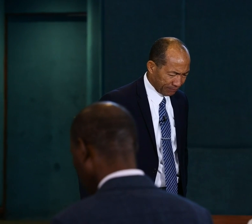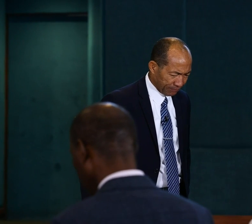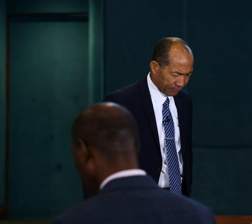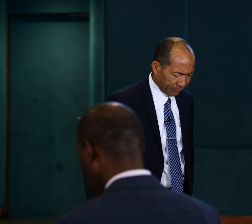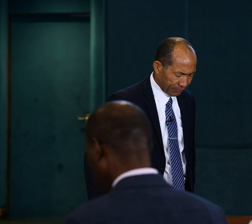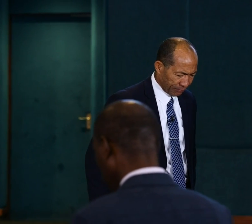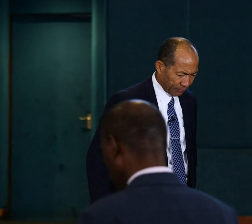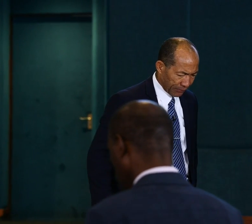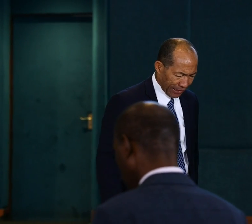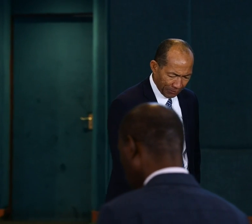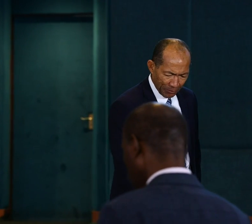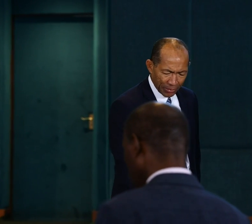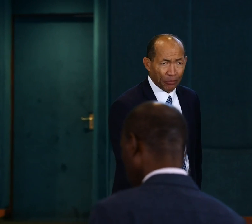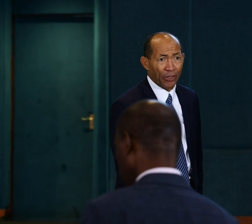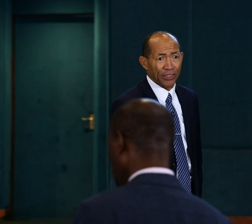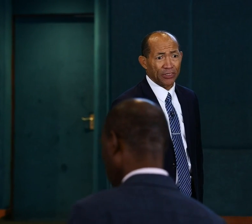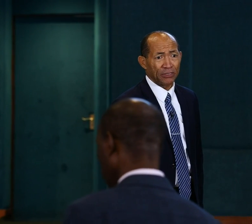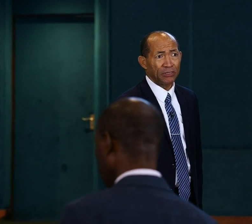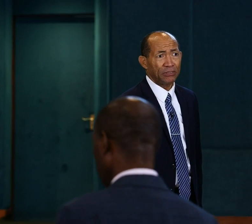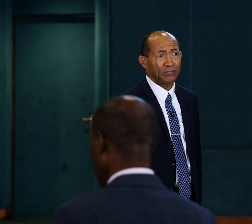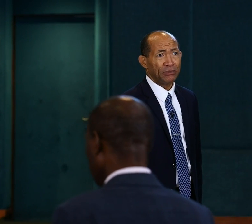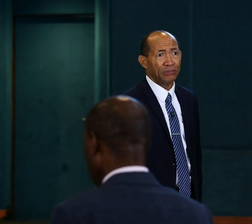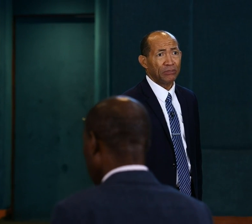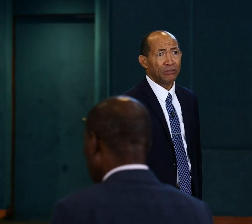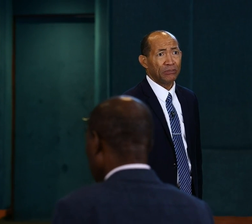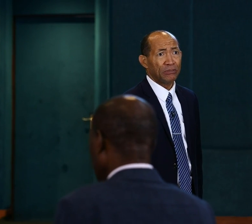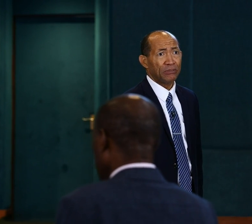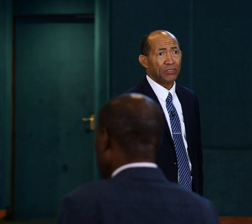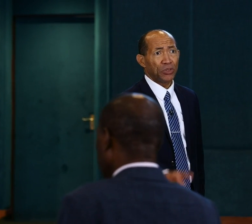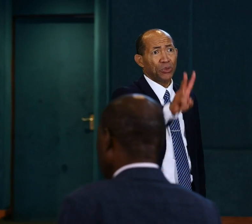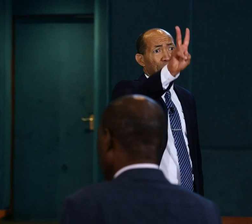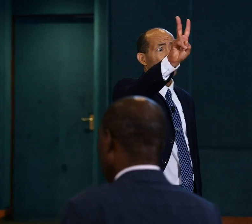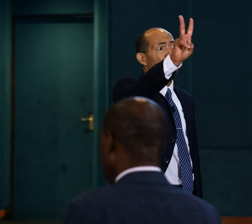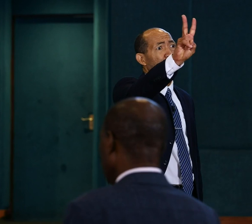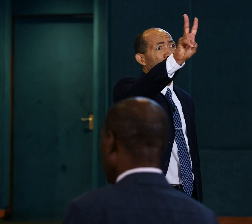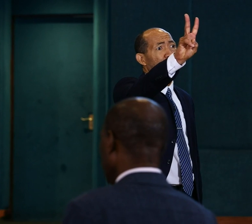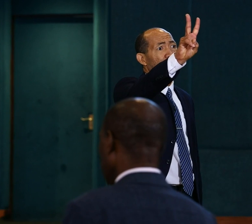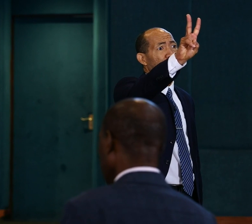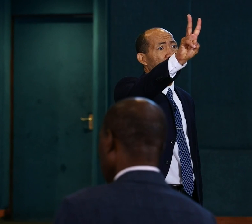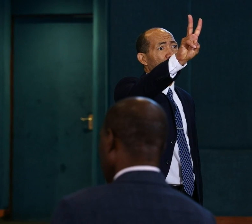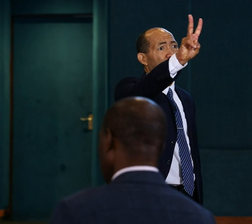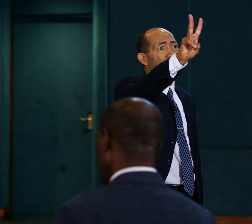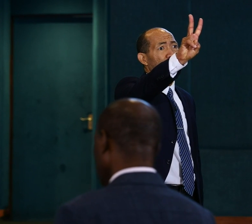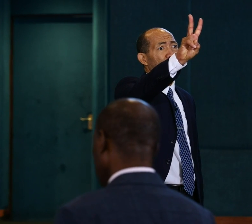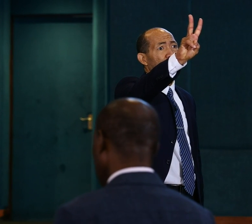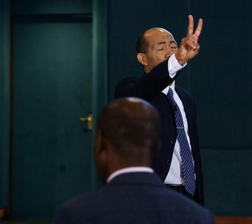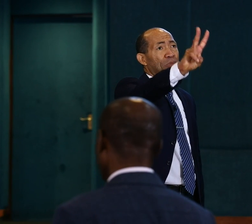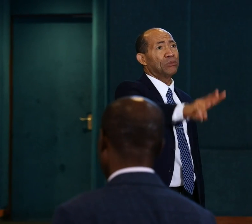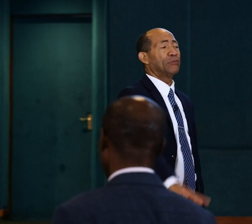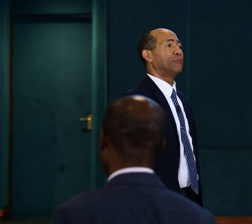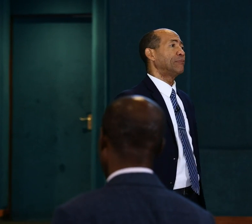God helped them on the borders. Two.